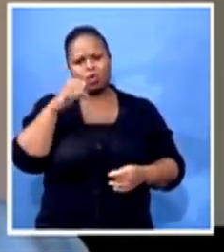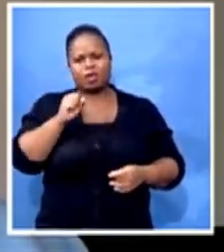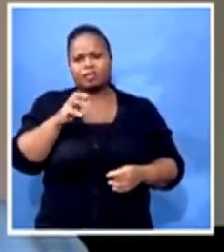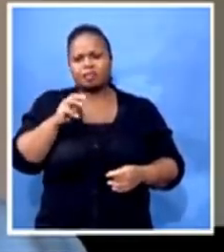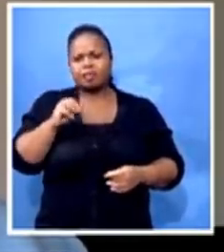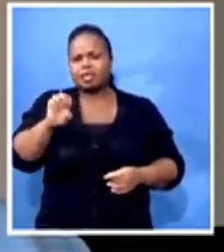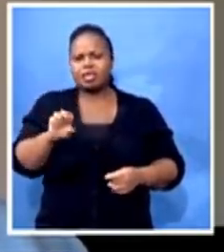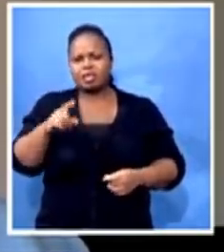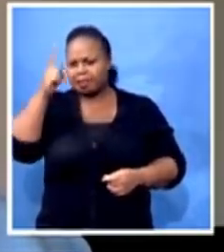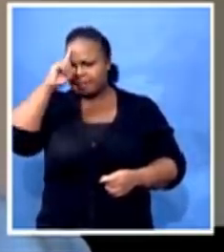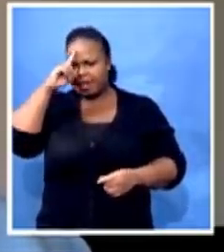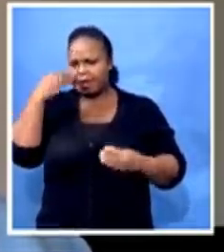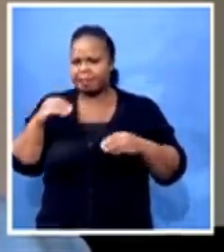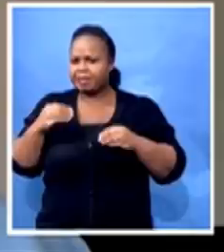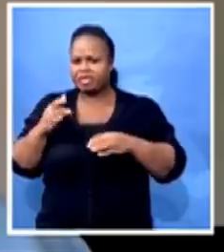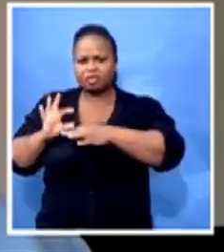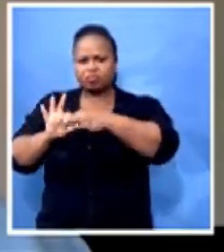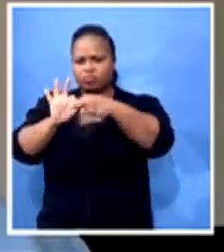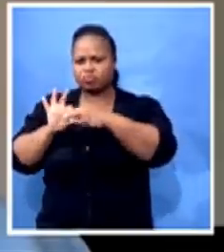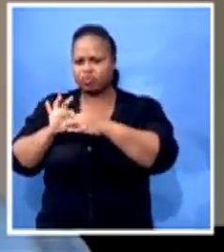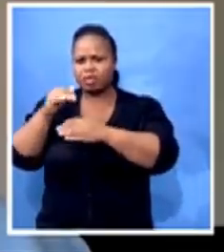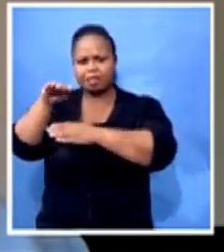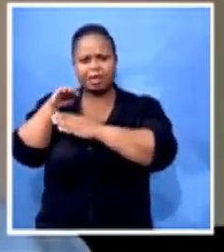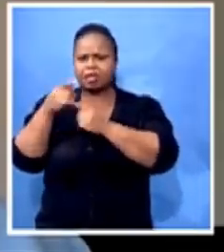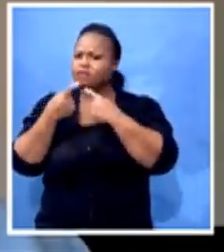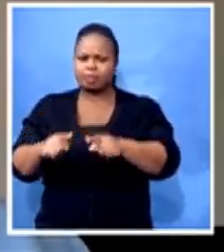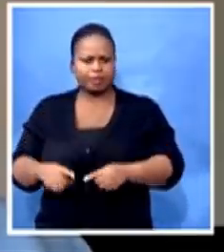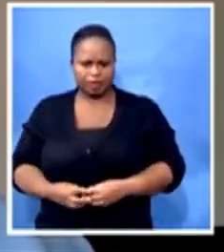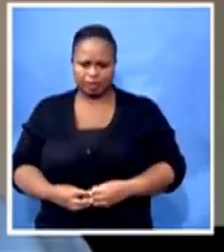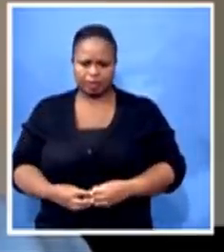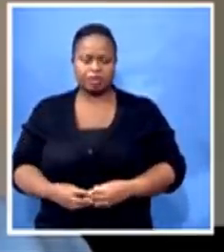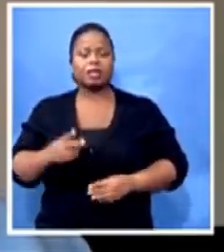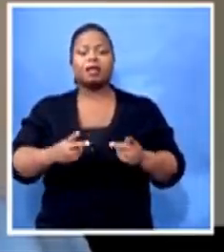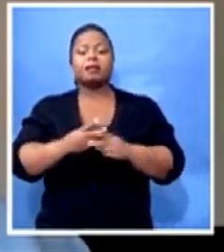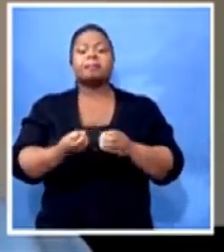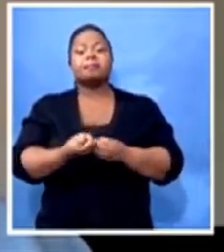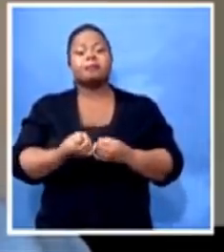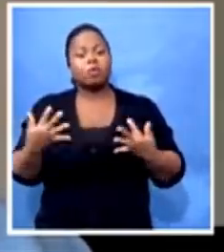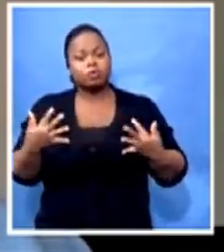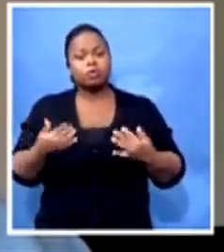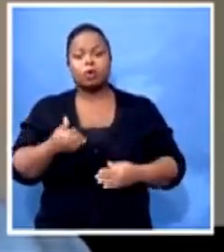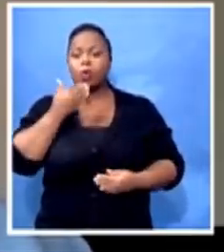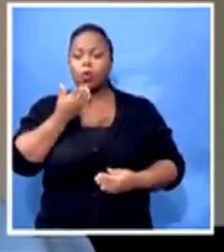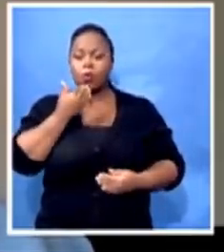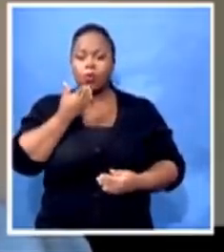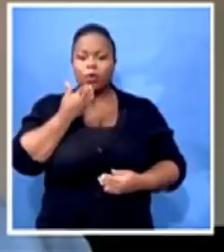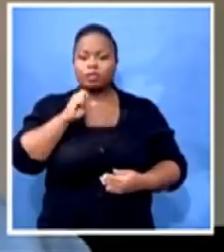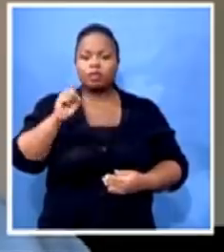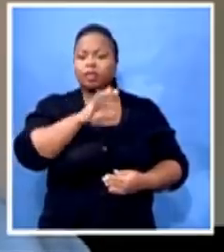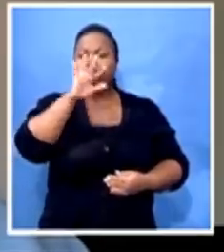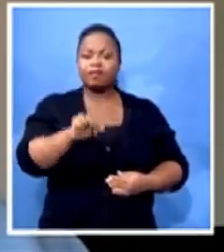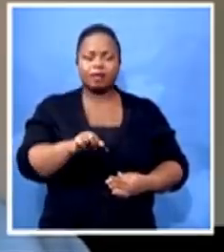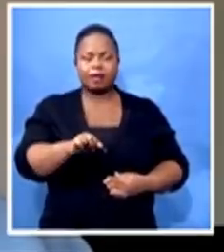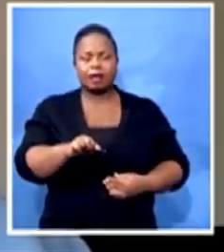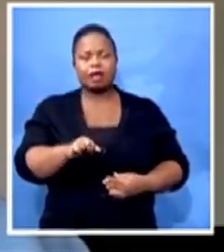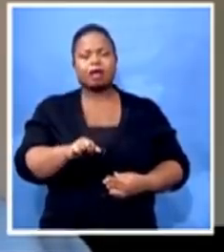those kinds of credit lines. The majority of the credit lines in South Africa are undisputably with white business.